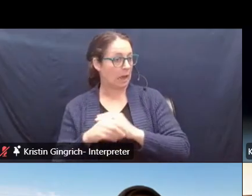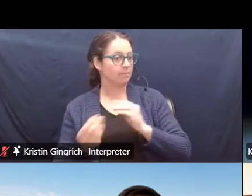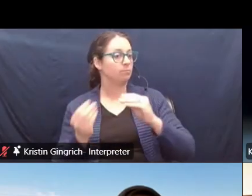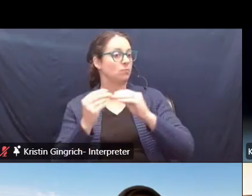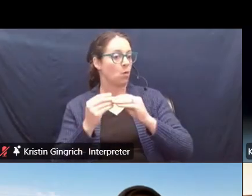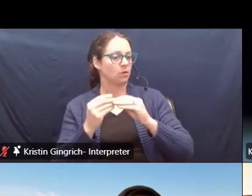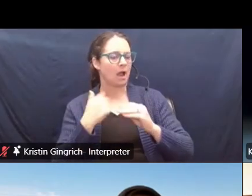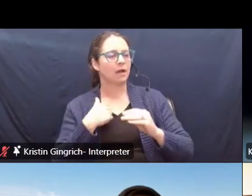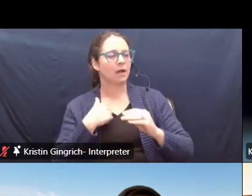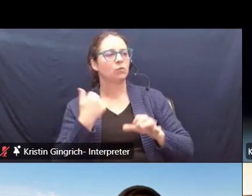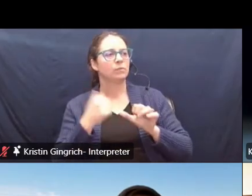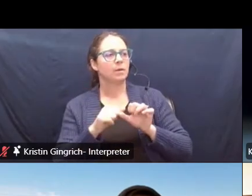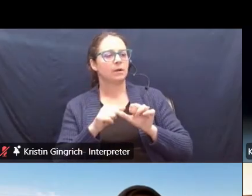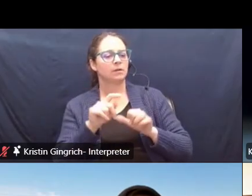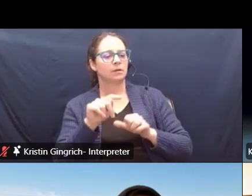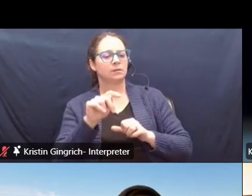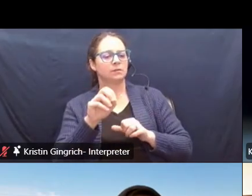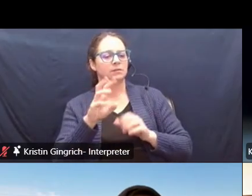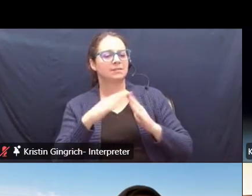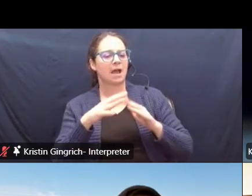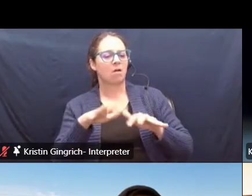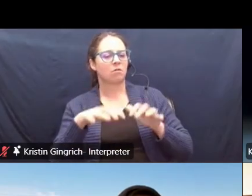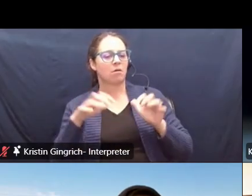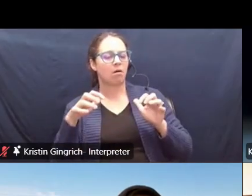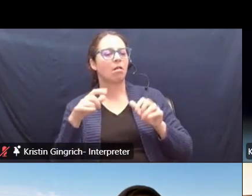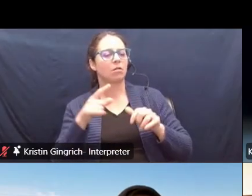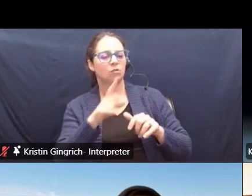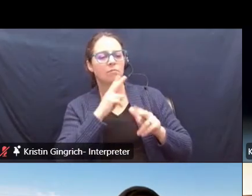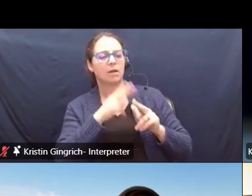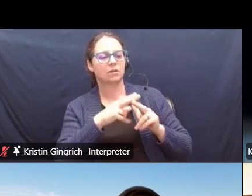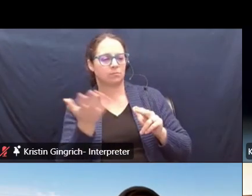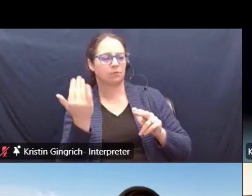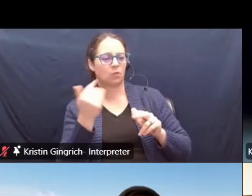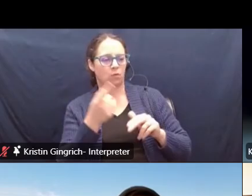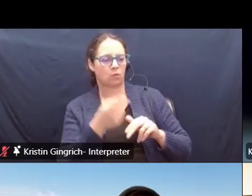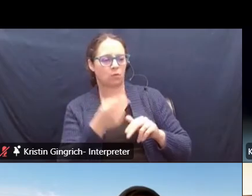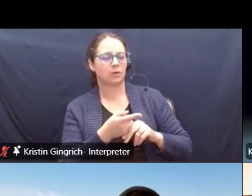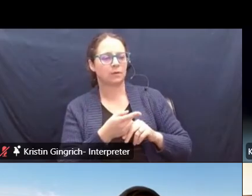remembering the town halls is something that you've brought up before.